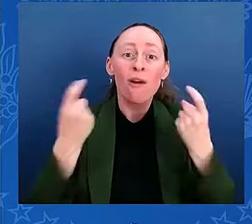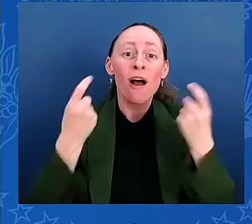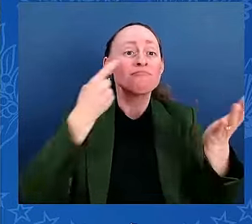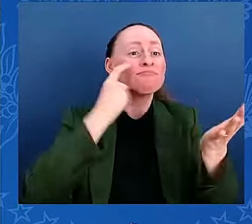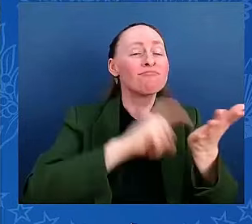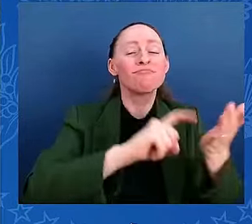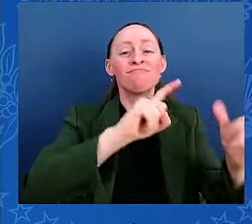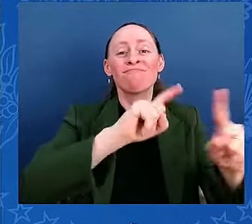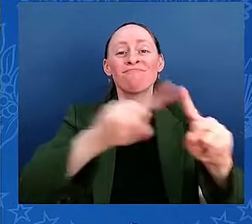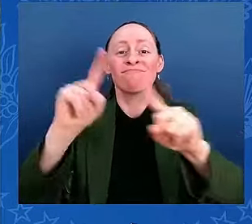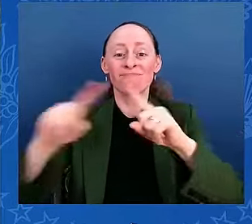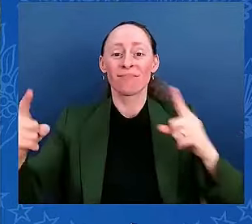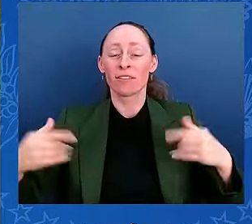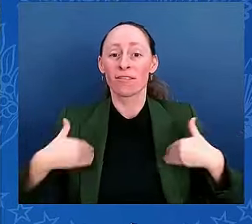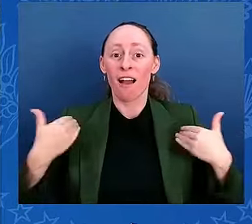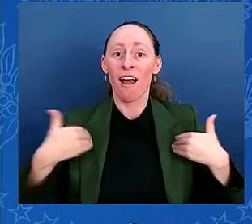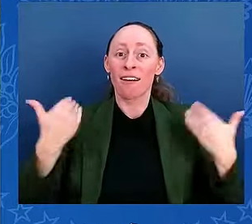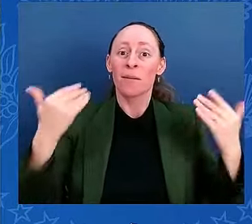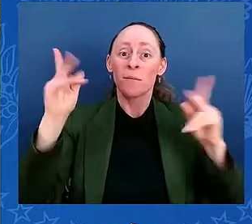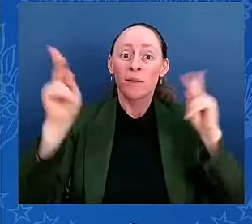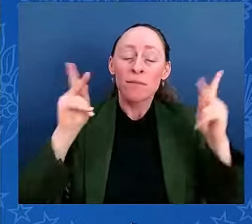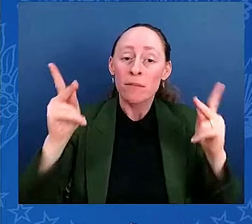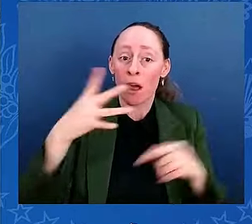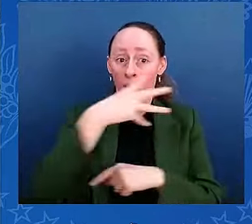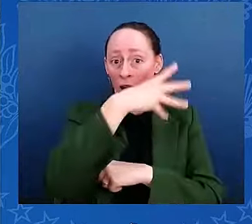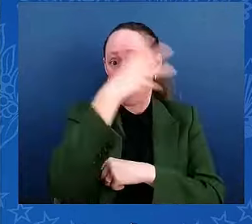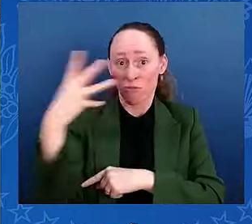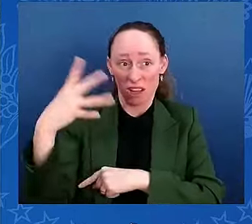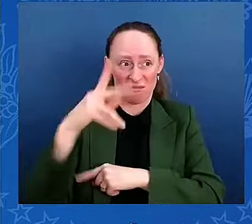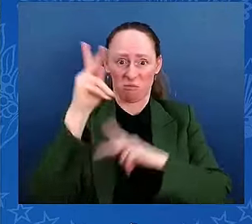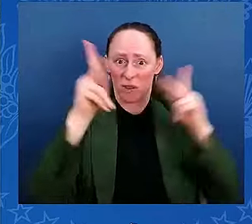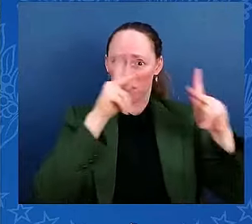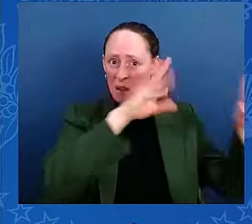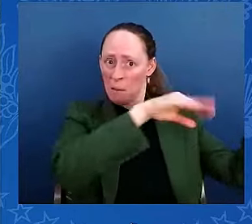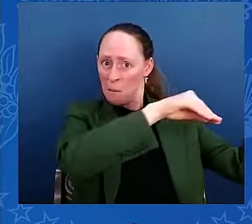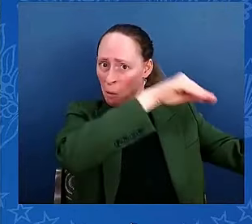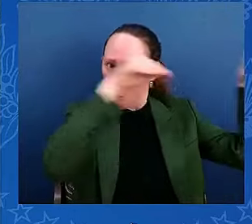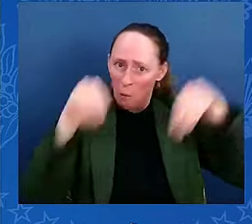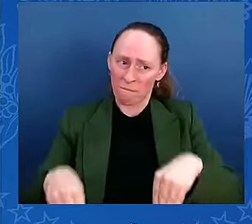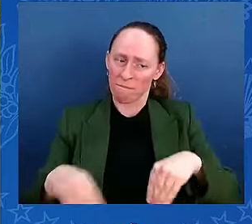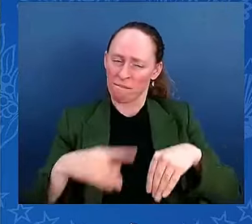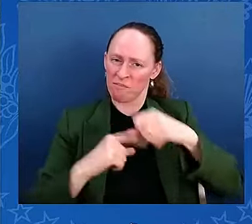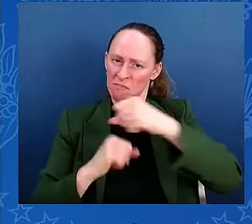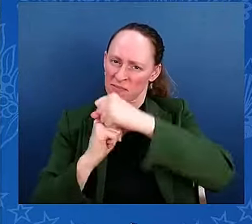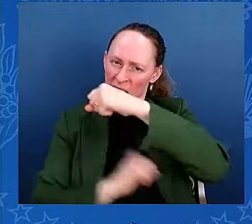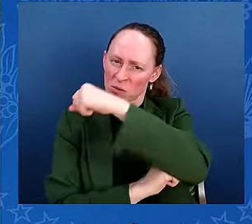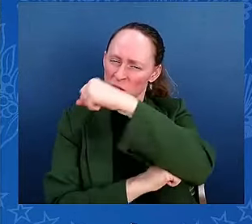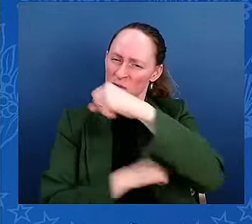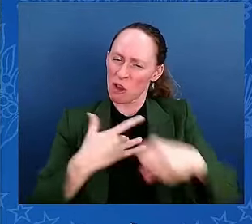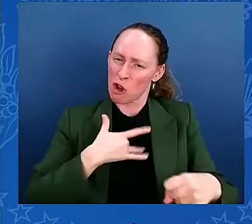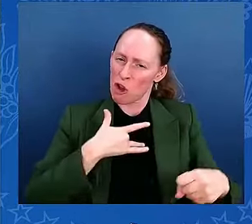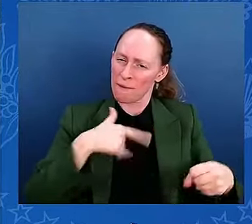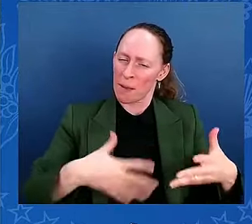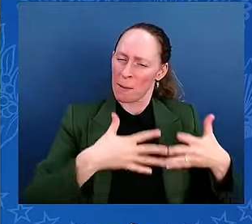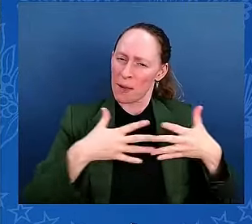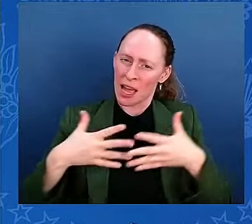helped build this country. And tonight, thank you.